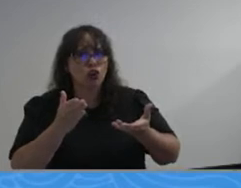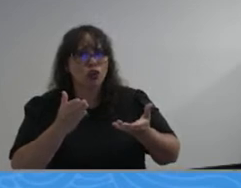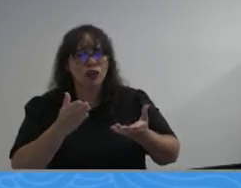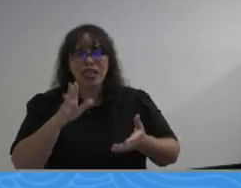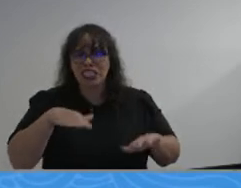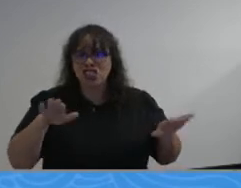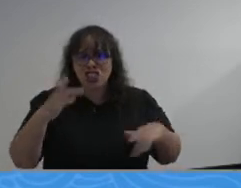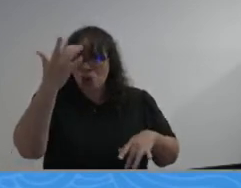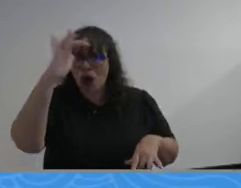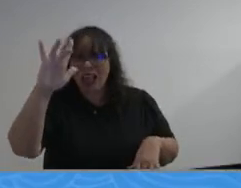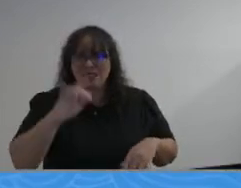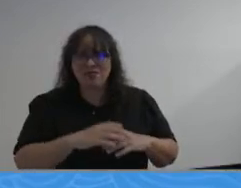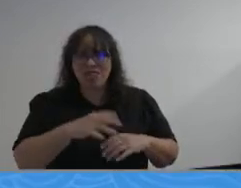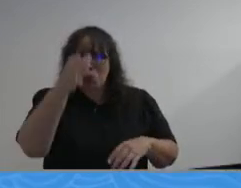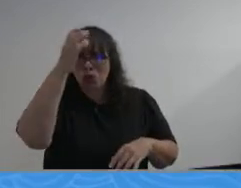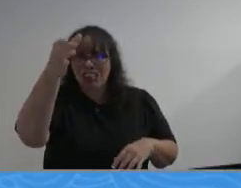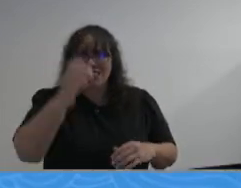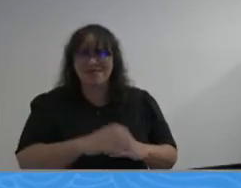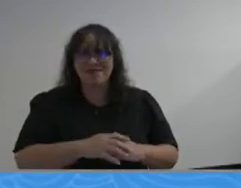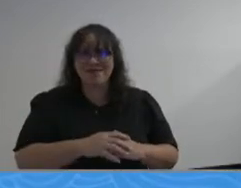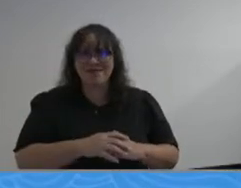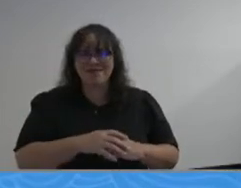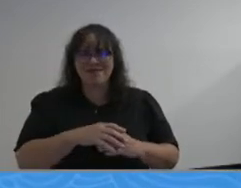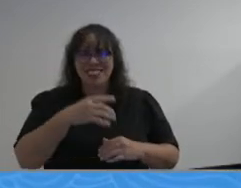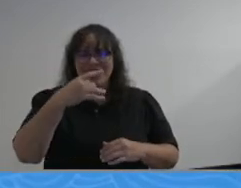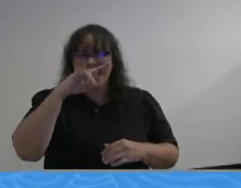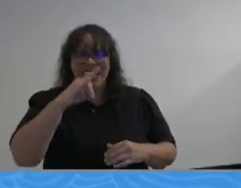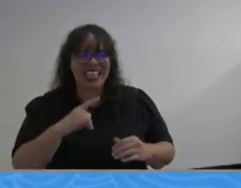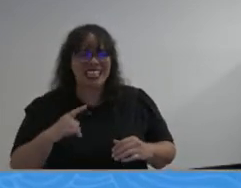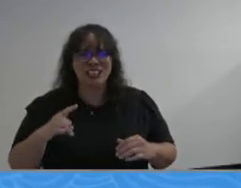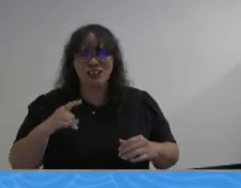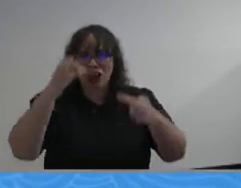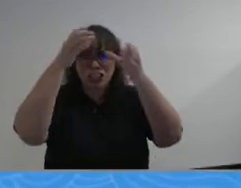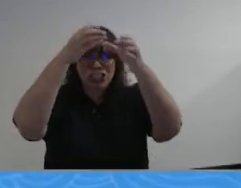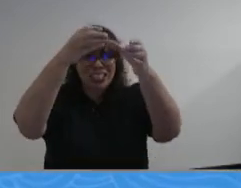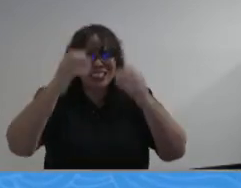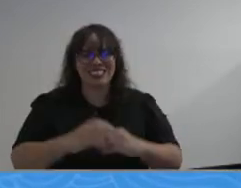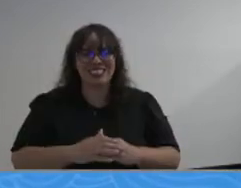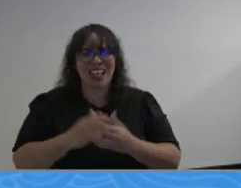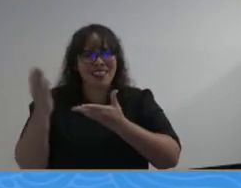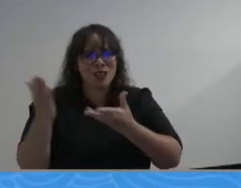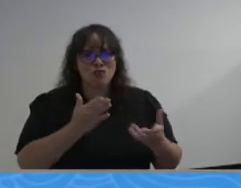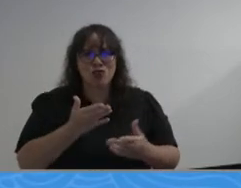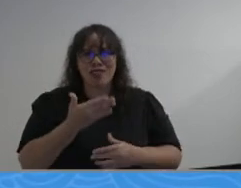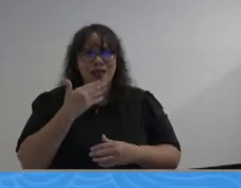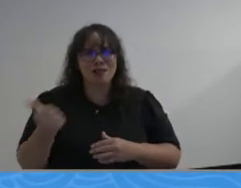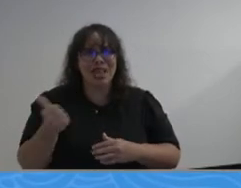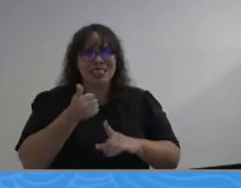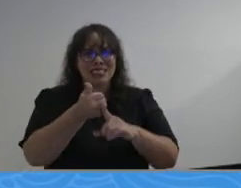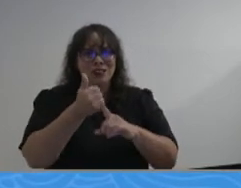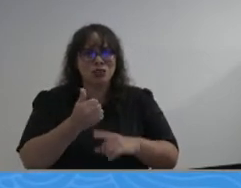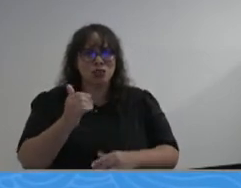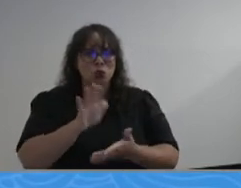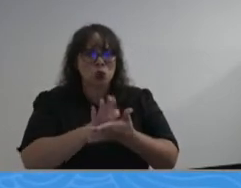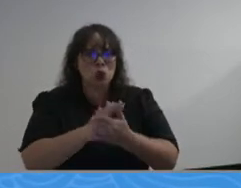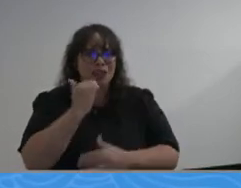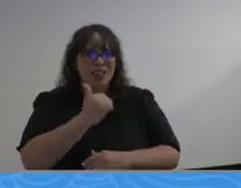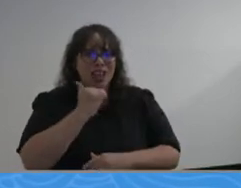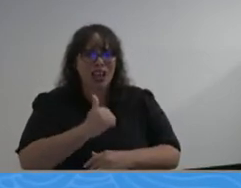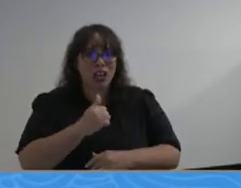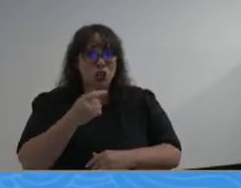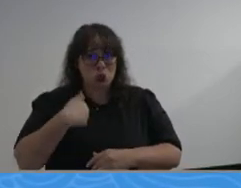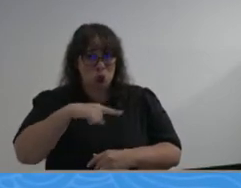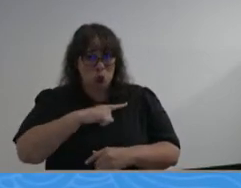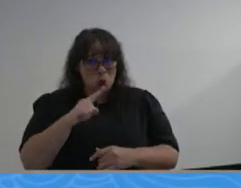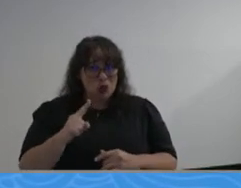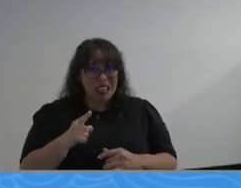bright. The children are brilliant. The children are full of genius. They bring their best selves to school every single day. The question is, do we allow that genius to